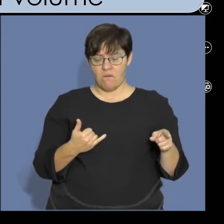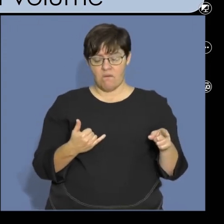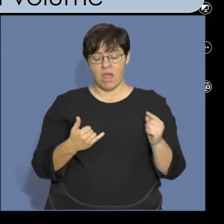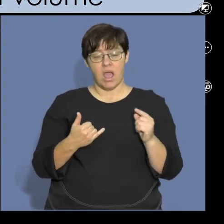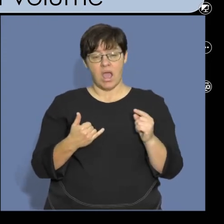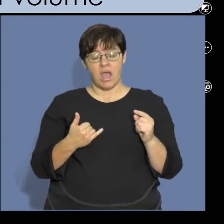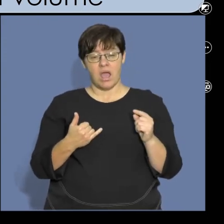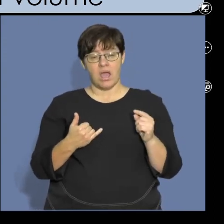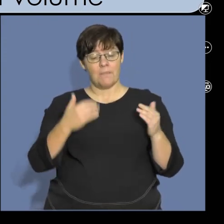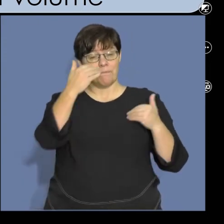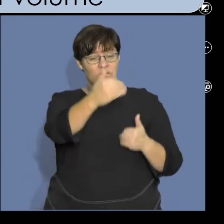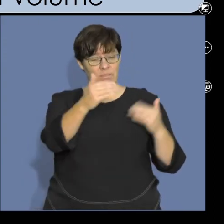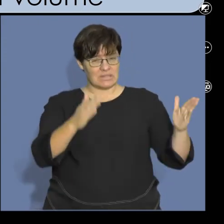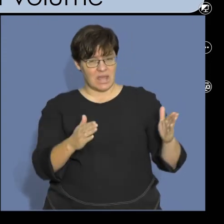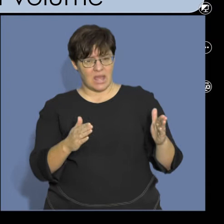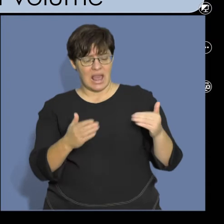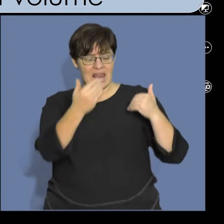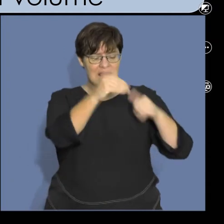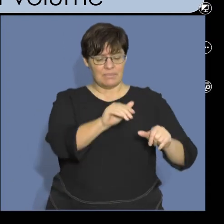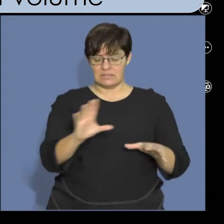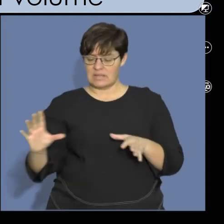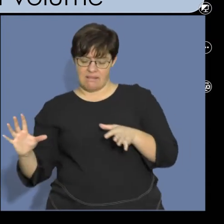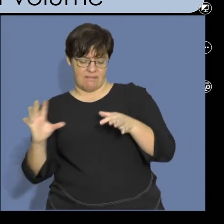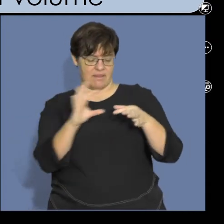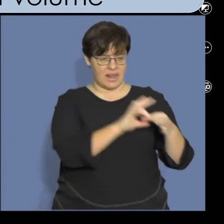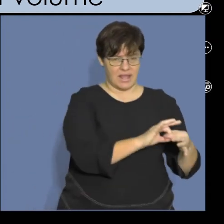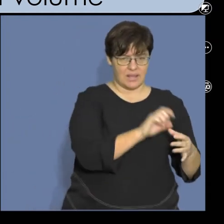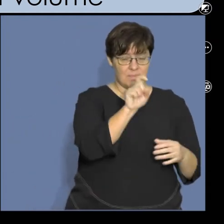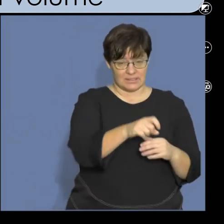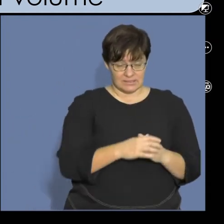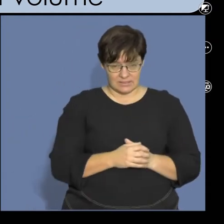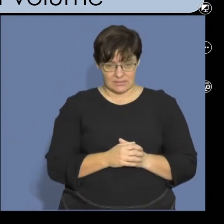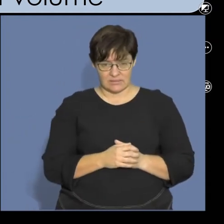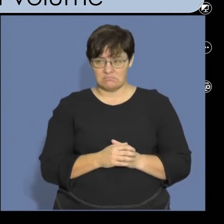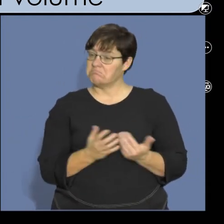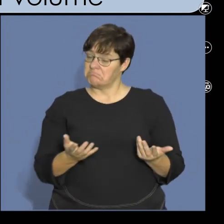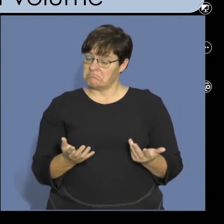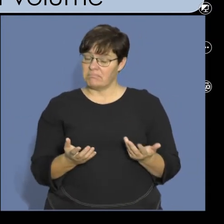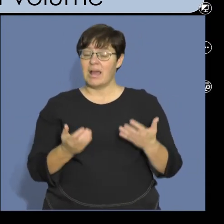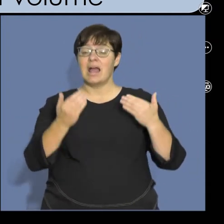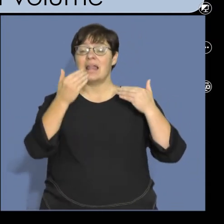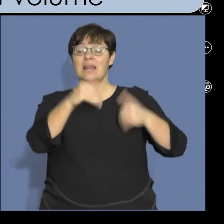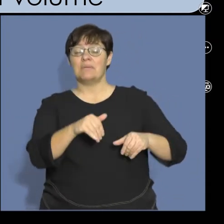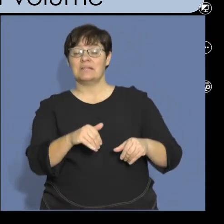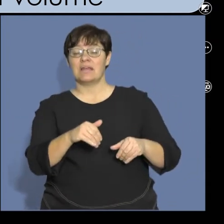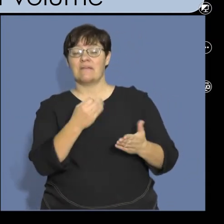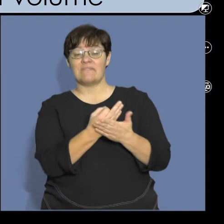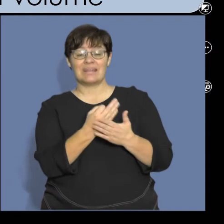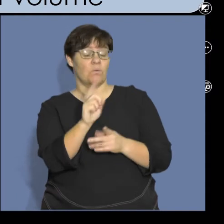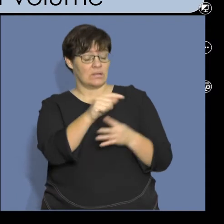parameter to the concept of limiting factors. And we can say that limiting factors are